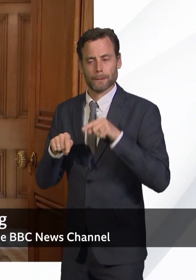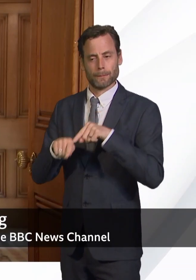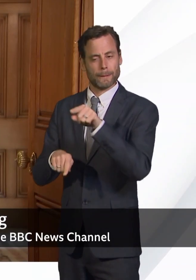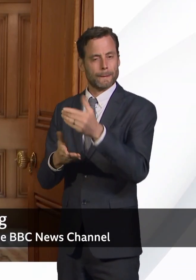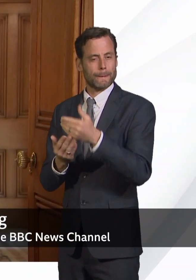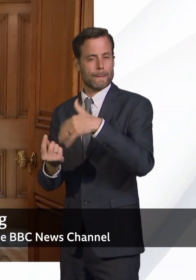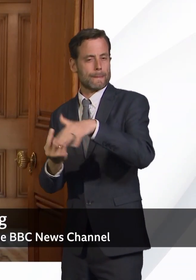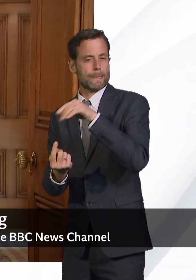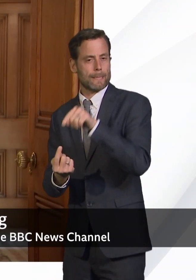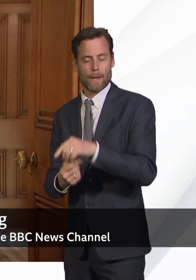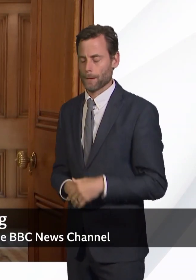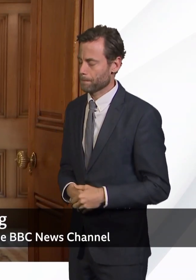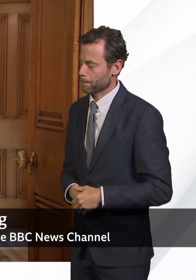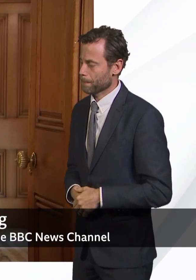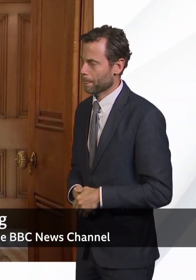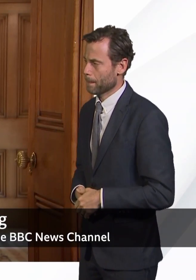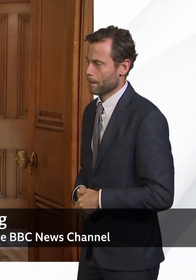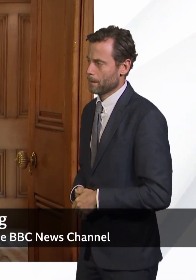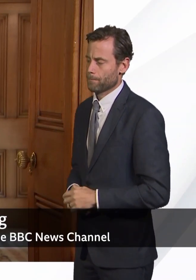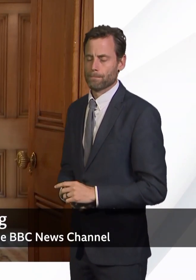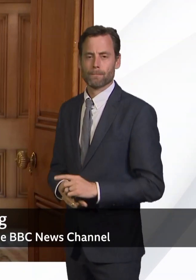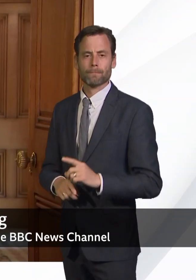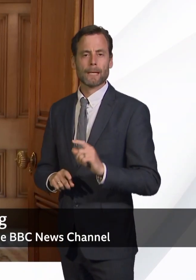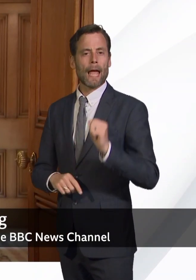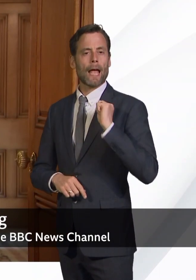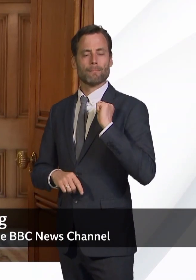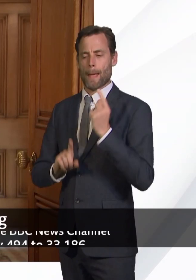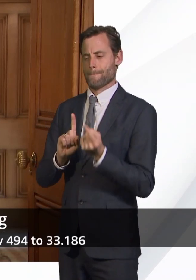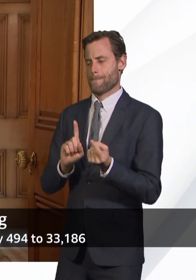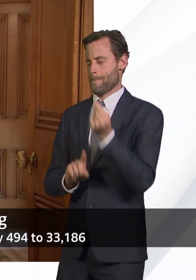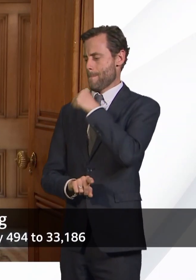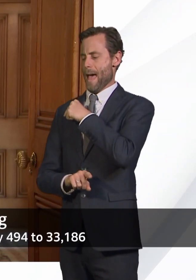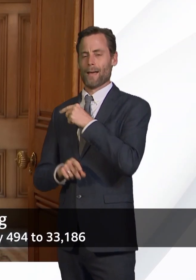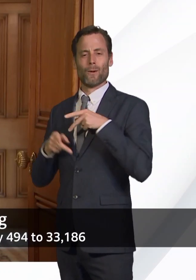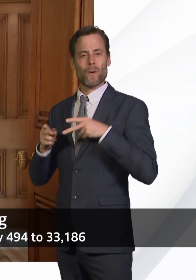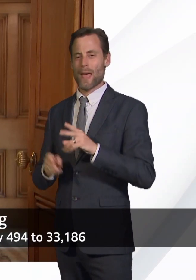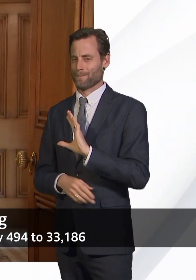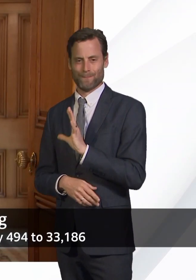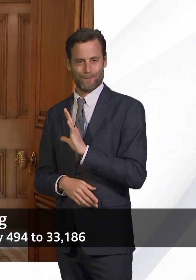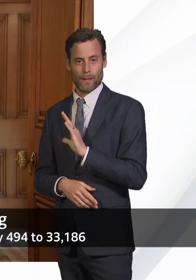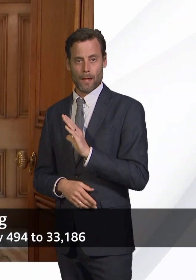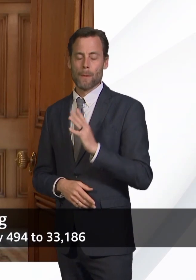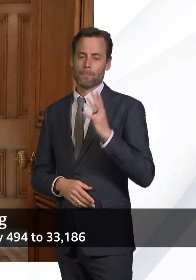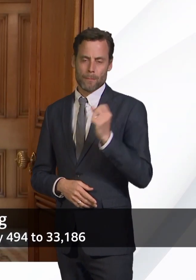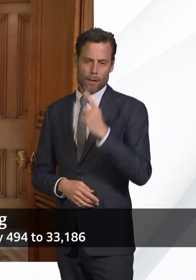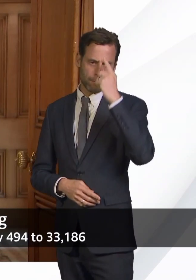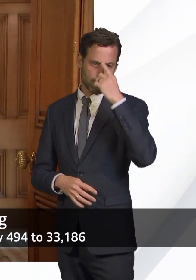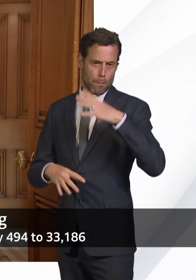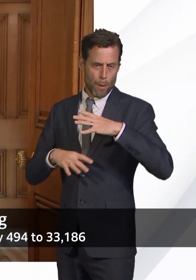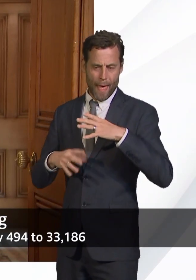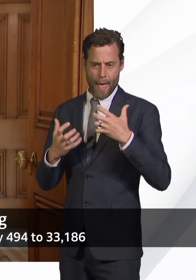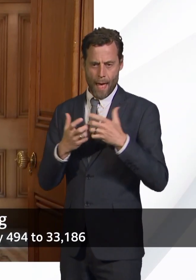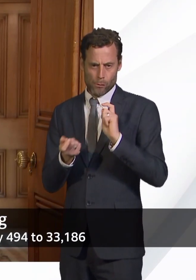new ways to ensure that they're safe, and we will work with those sectors and individuals on how to do